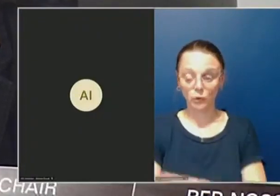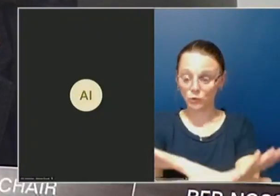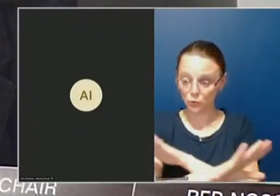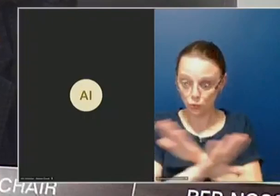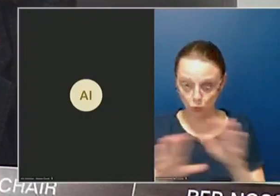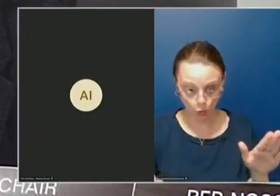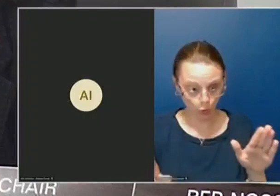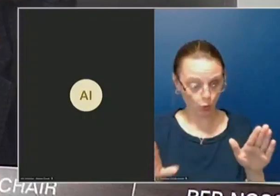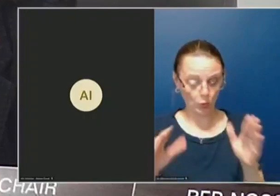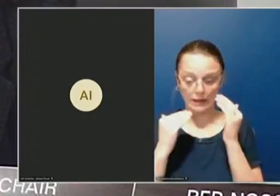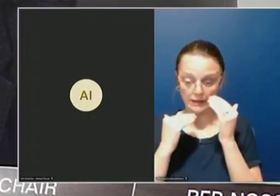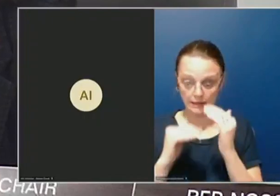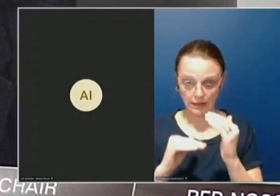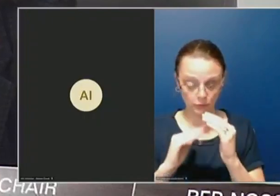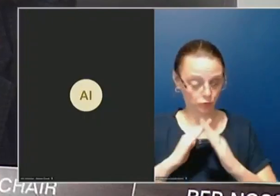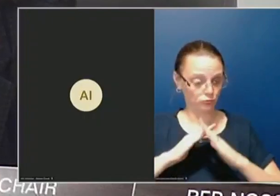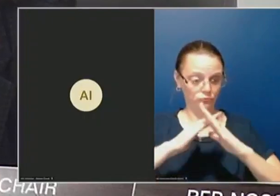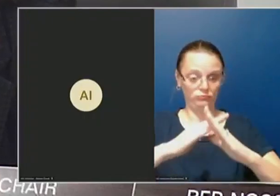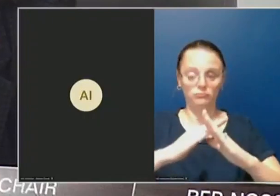abortion in this state.